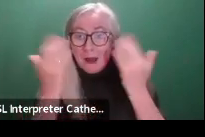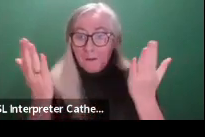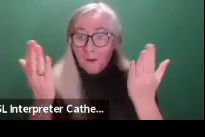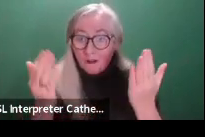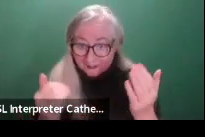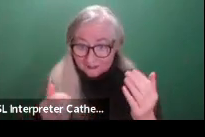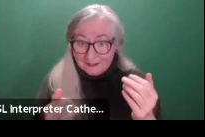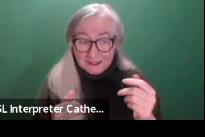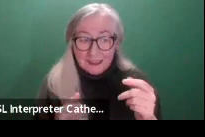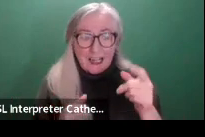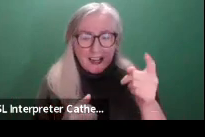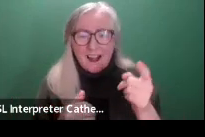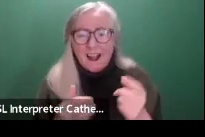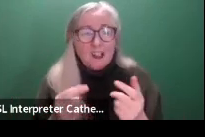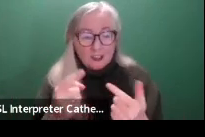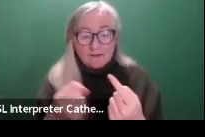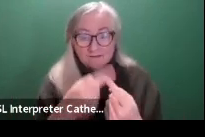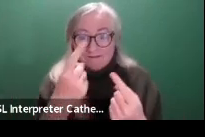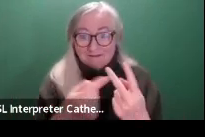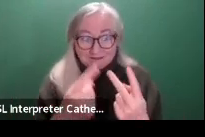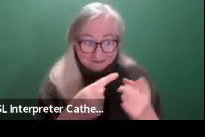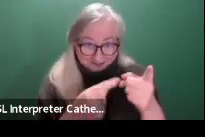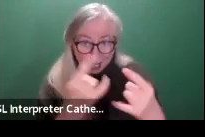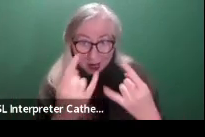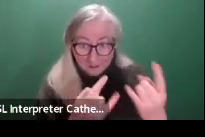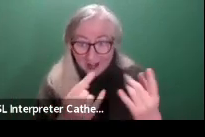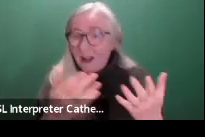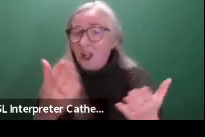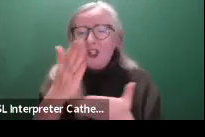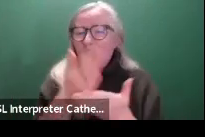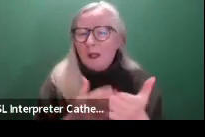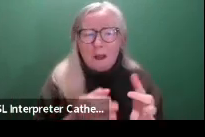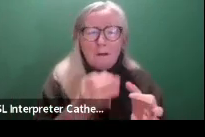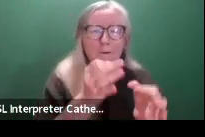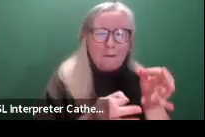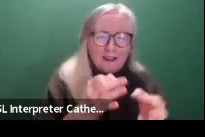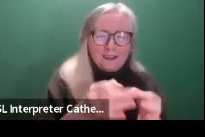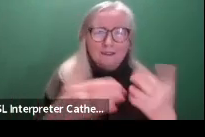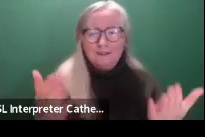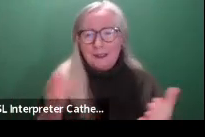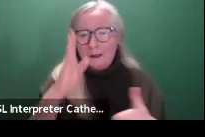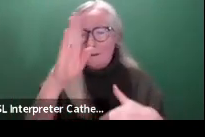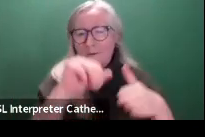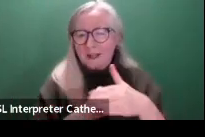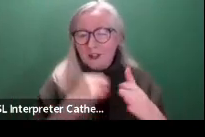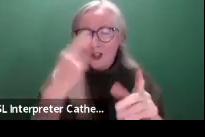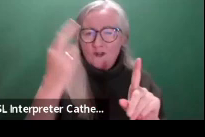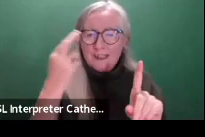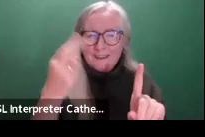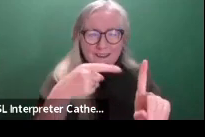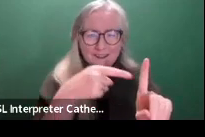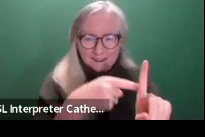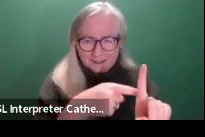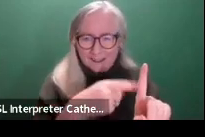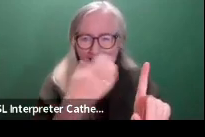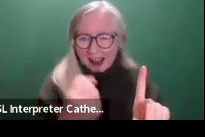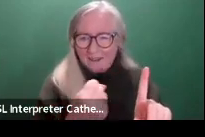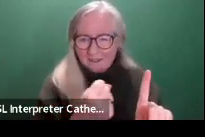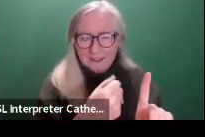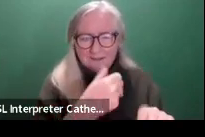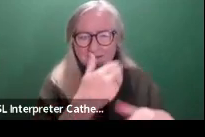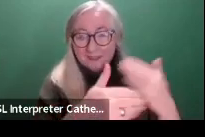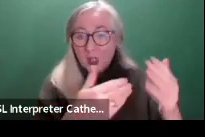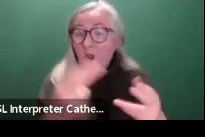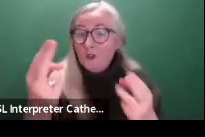Quite often these things happen for political and business reasons, right? And quite often you just need the